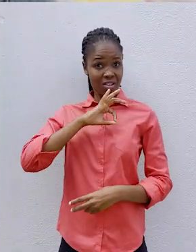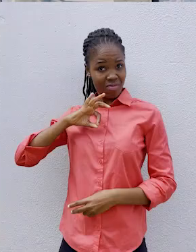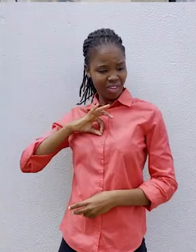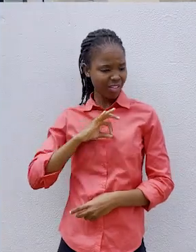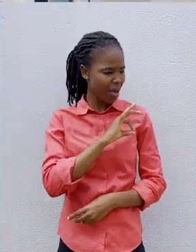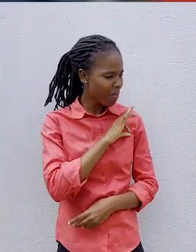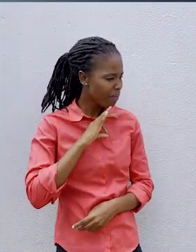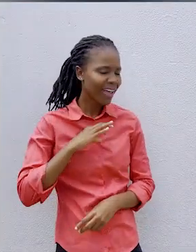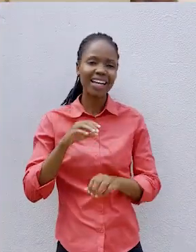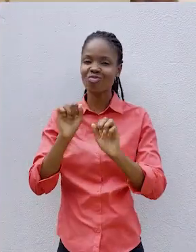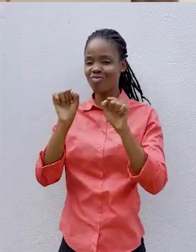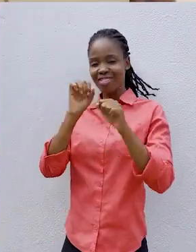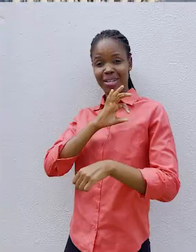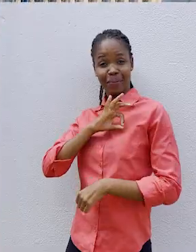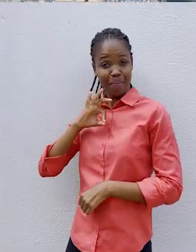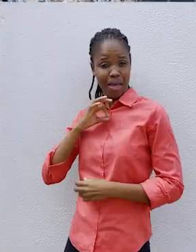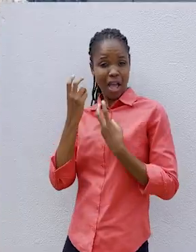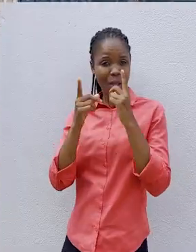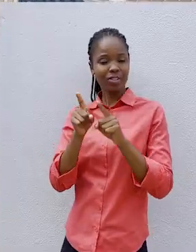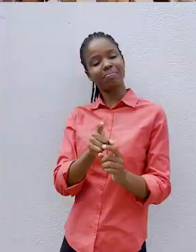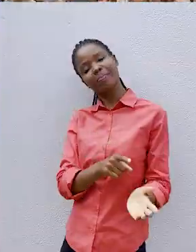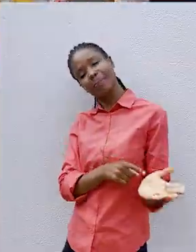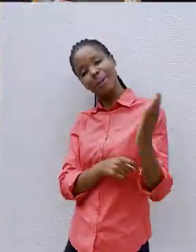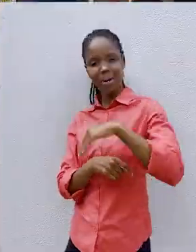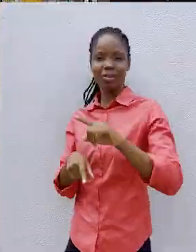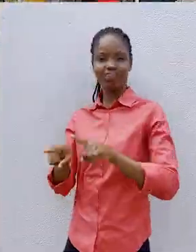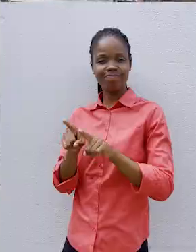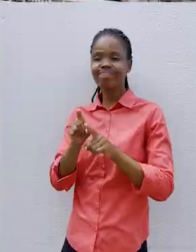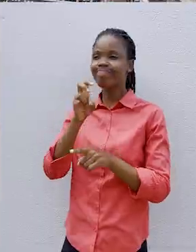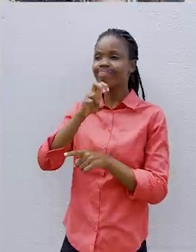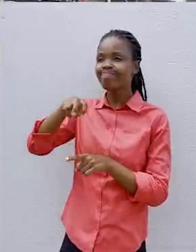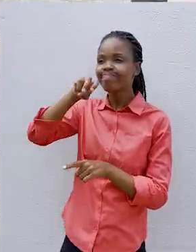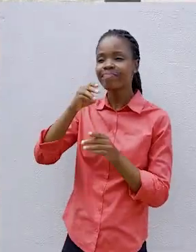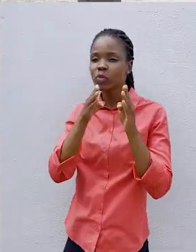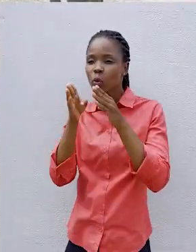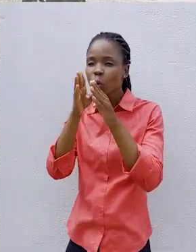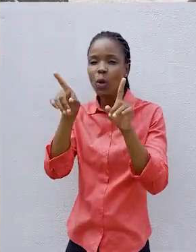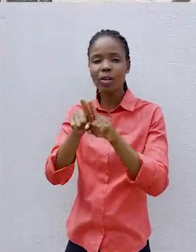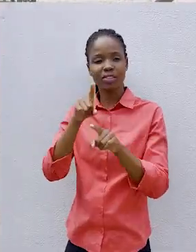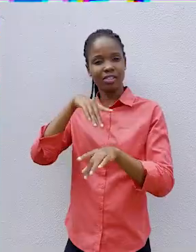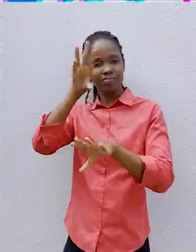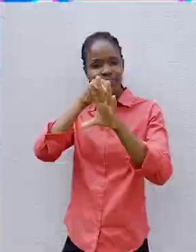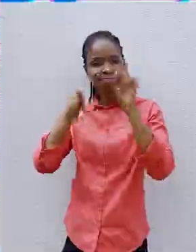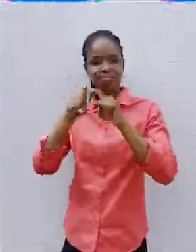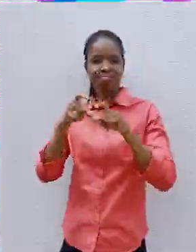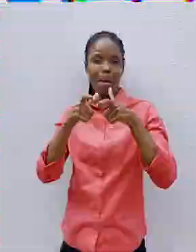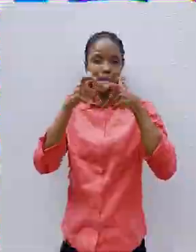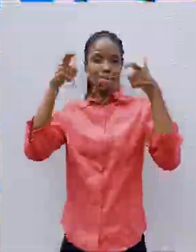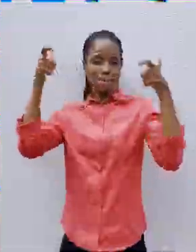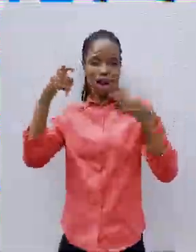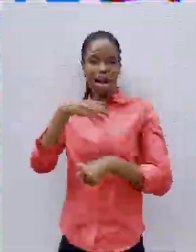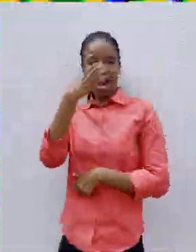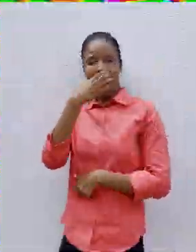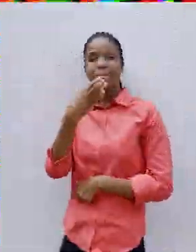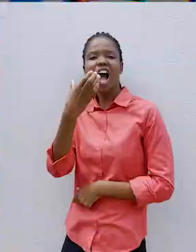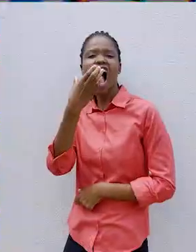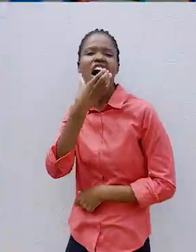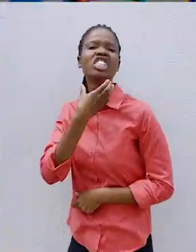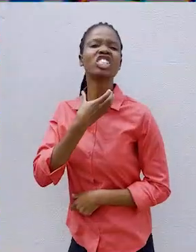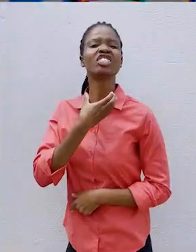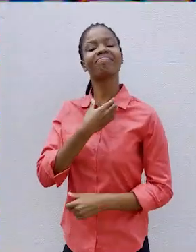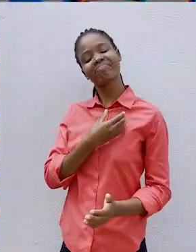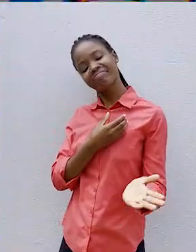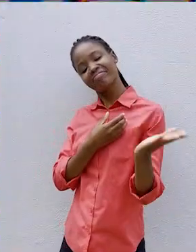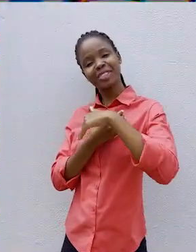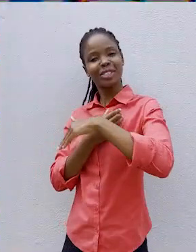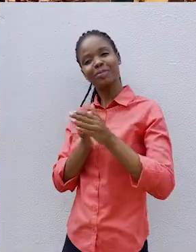Mayor? That's right, mayors. So come with me as I journey through the barrows and take a huge bite off the Big